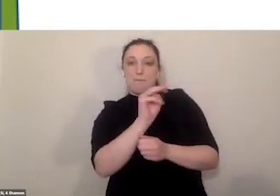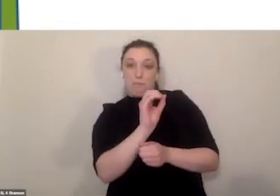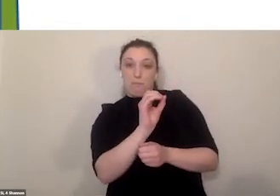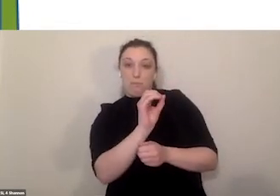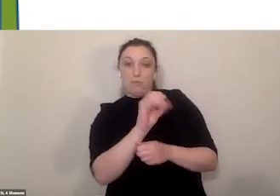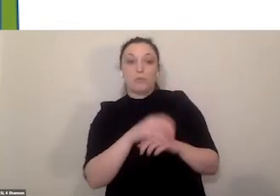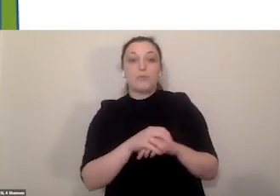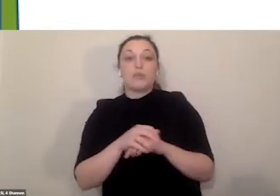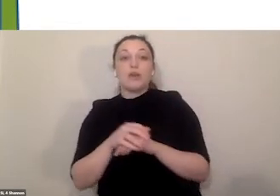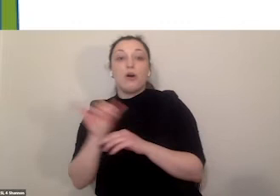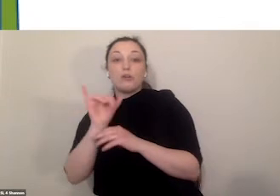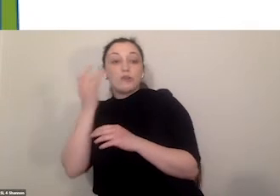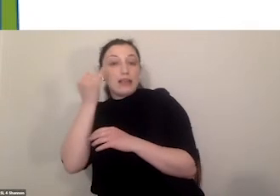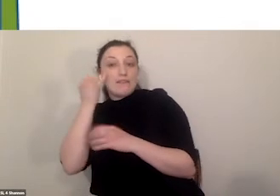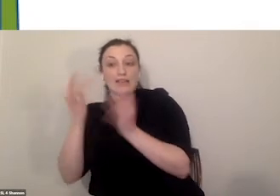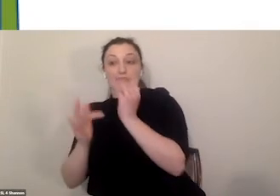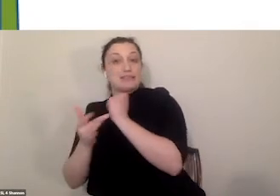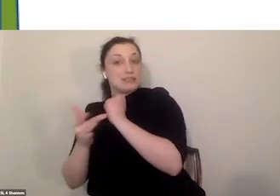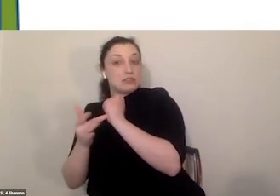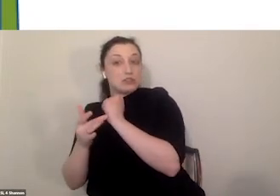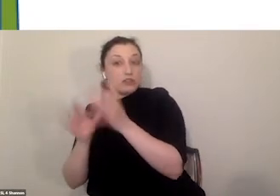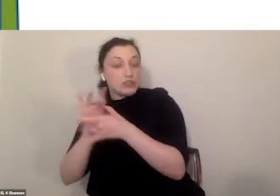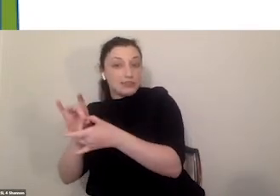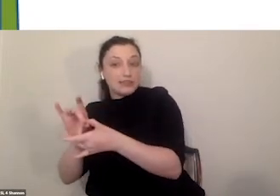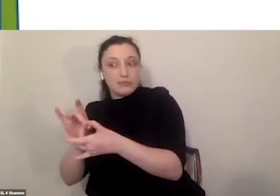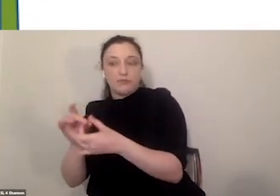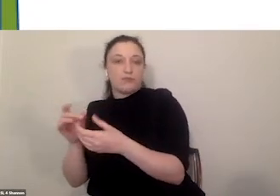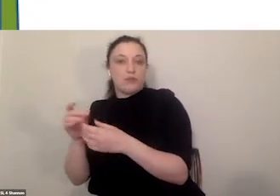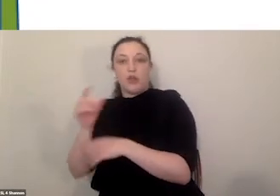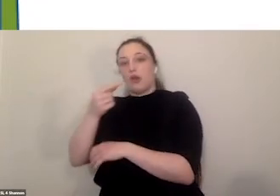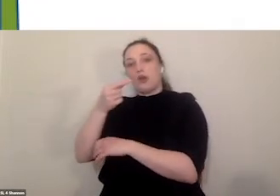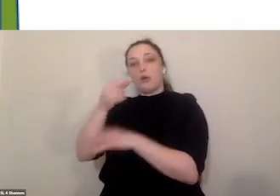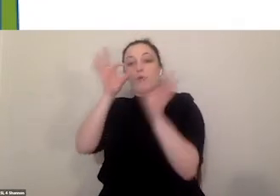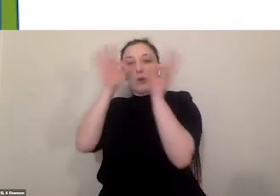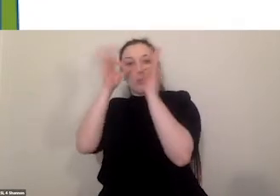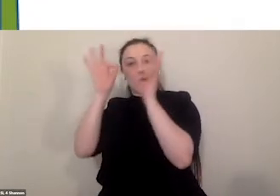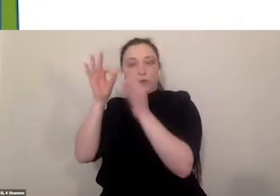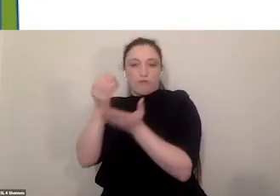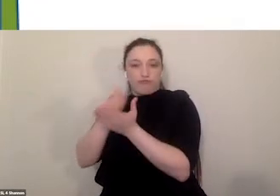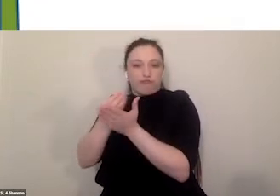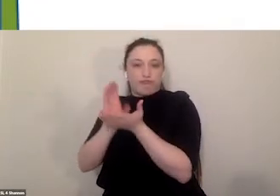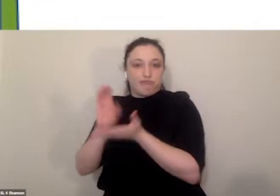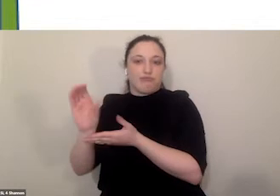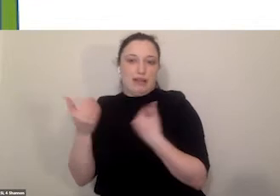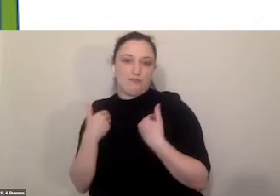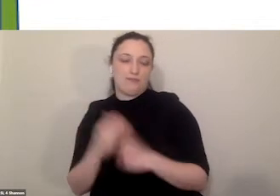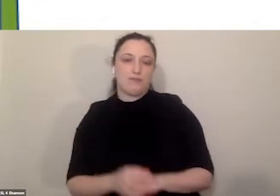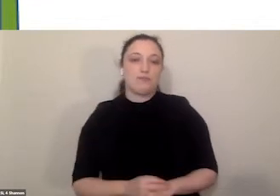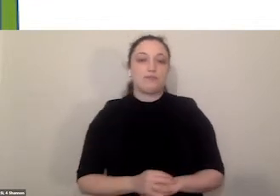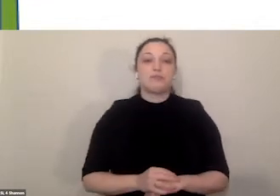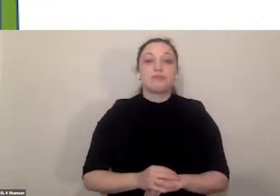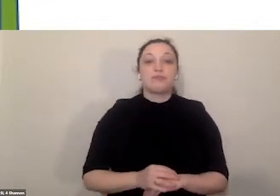Scholarship. So lots of benefits. These are our partners in Canada. So you can see we have